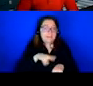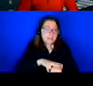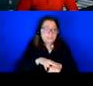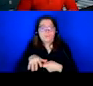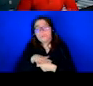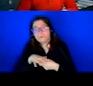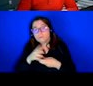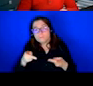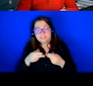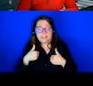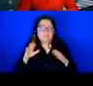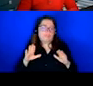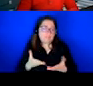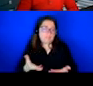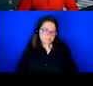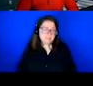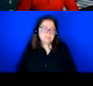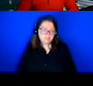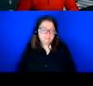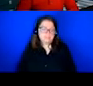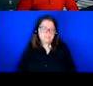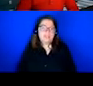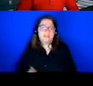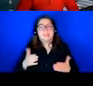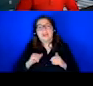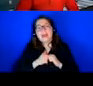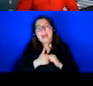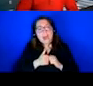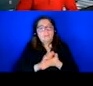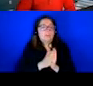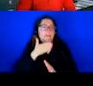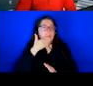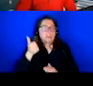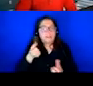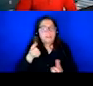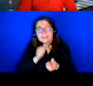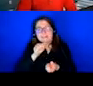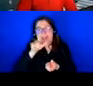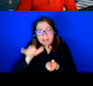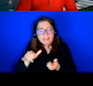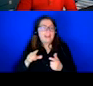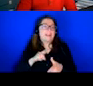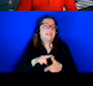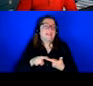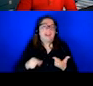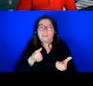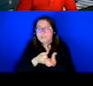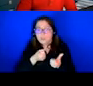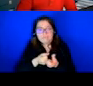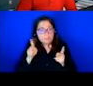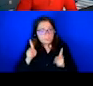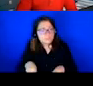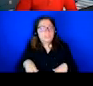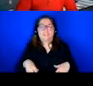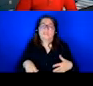some great stuff too, that could just have, you know, how to be a better ally, how to be a better supportive person as well. Or just, it's better understanding of where they